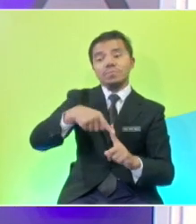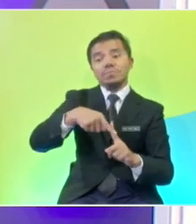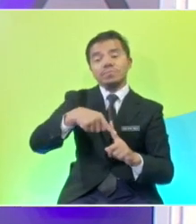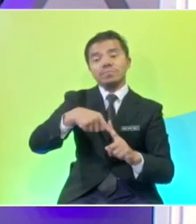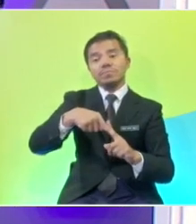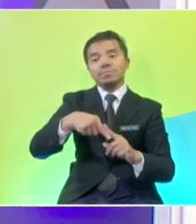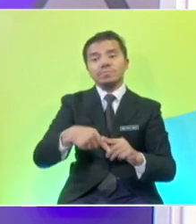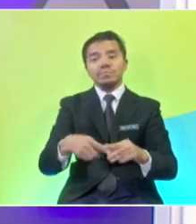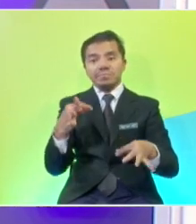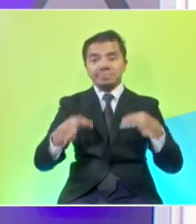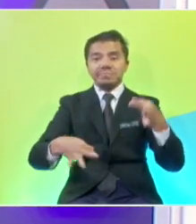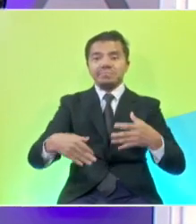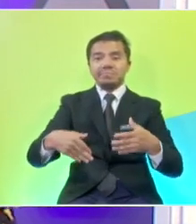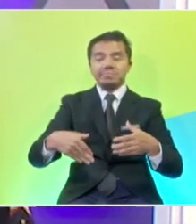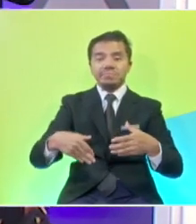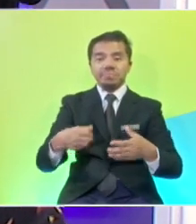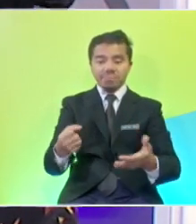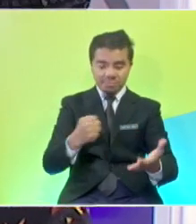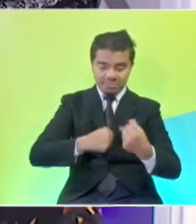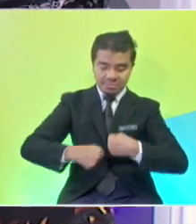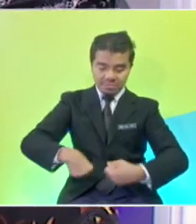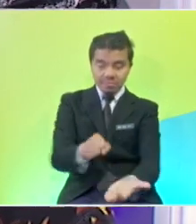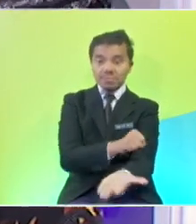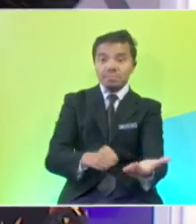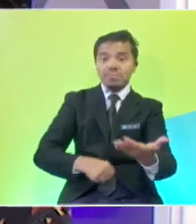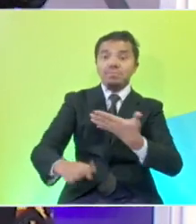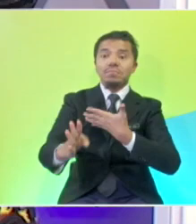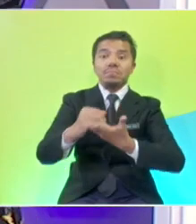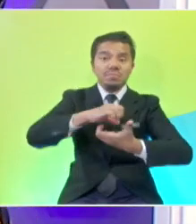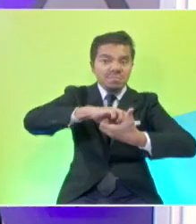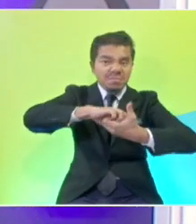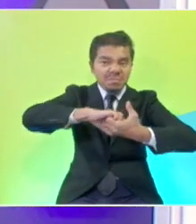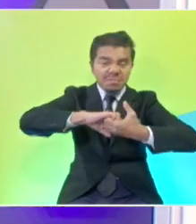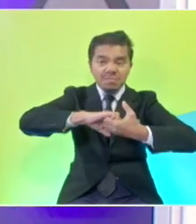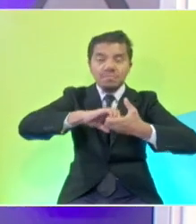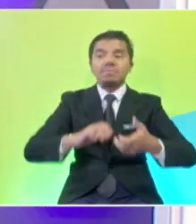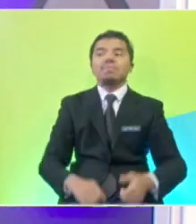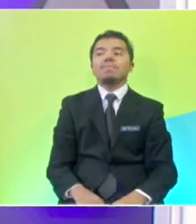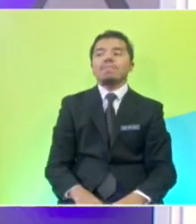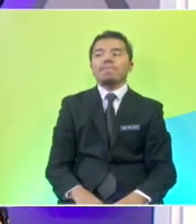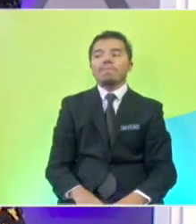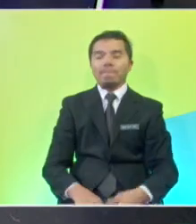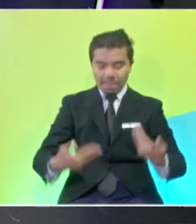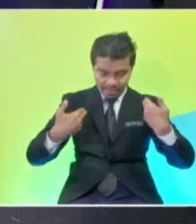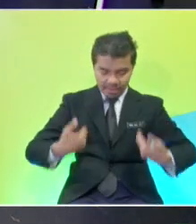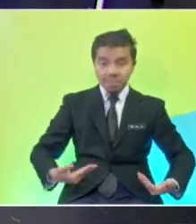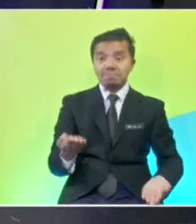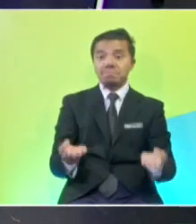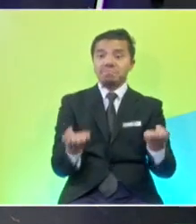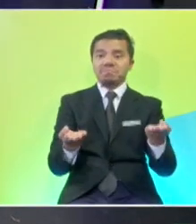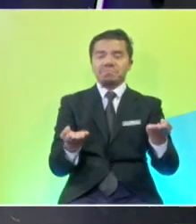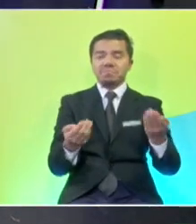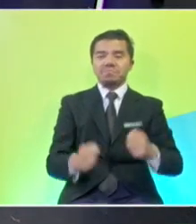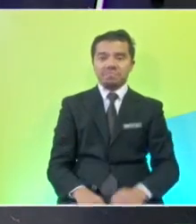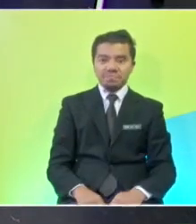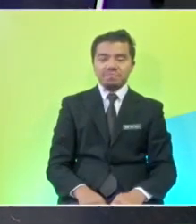system is damaged. There there are you go. two things will happen, right? Two things happen. Palsy and body imbalance. yeah, exactly. There you Very